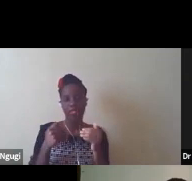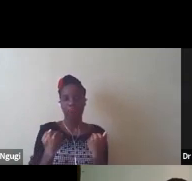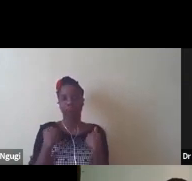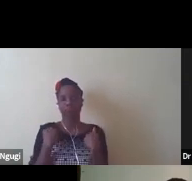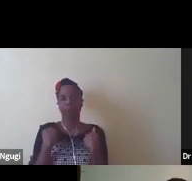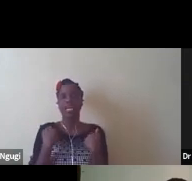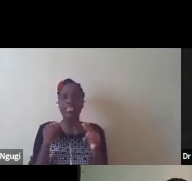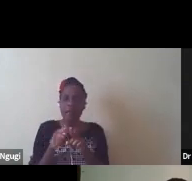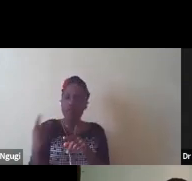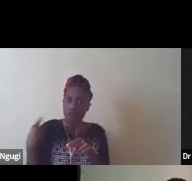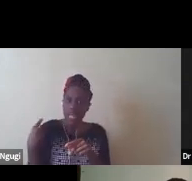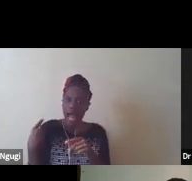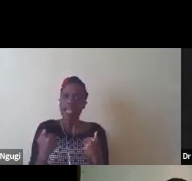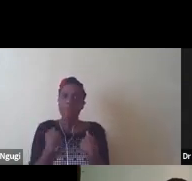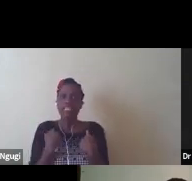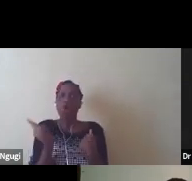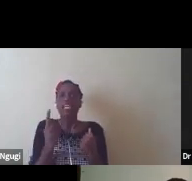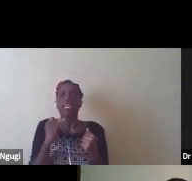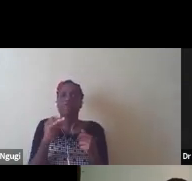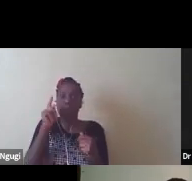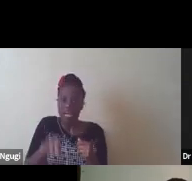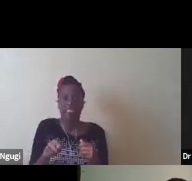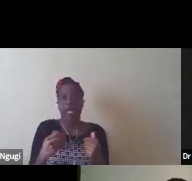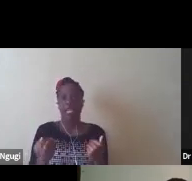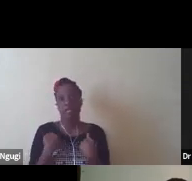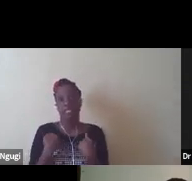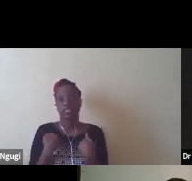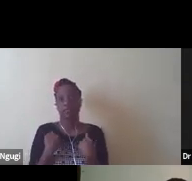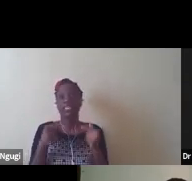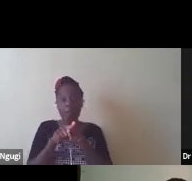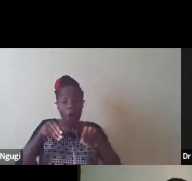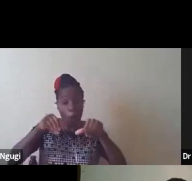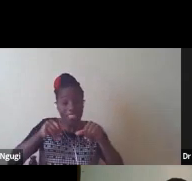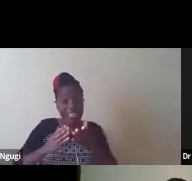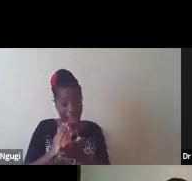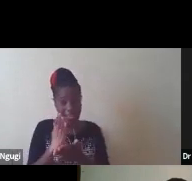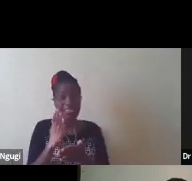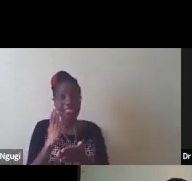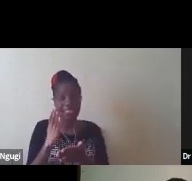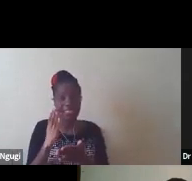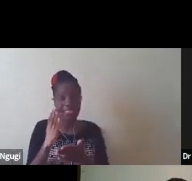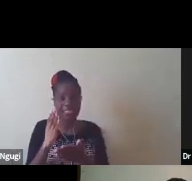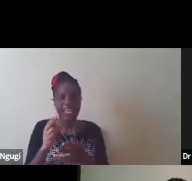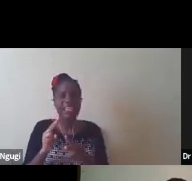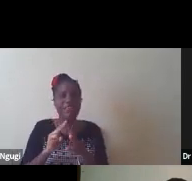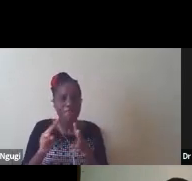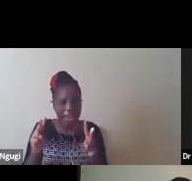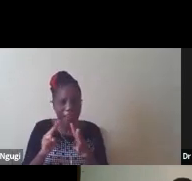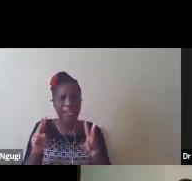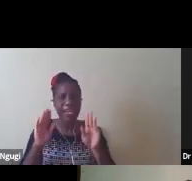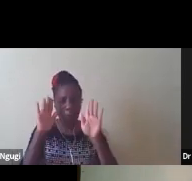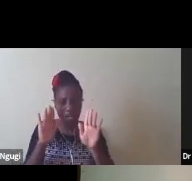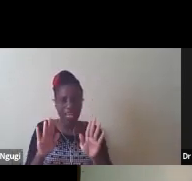homes. And then we need to ensure that quality rights issues are major components in all aspects of mental health care